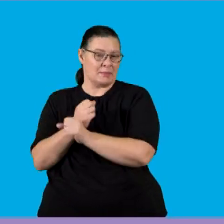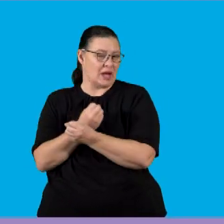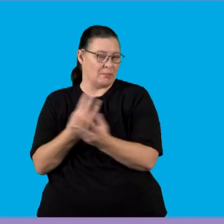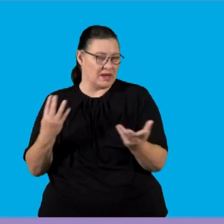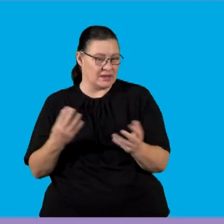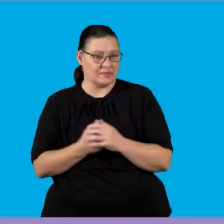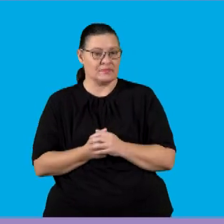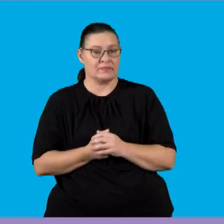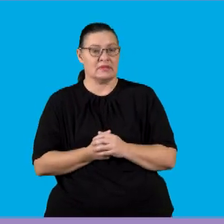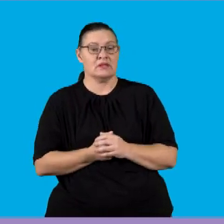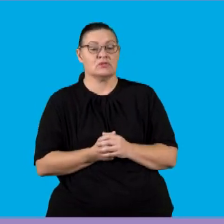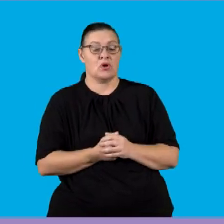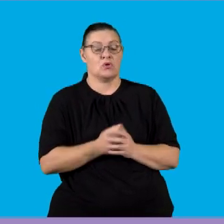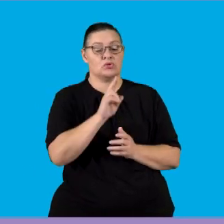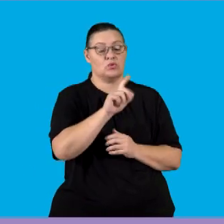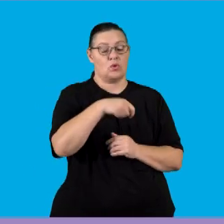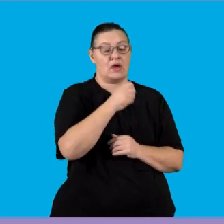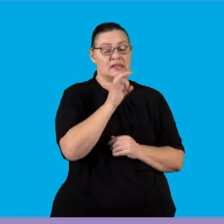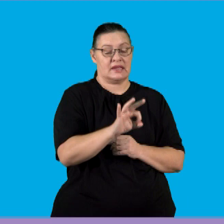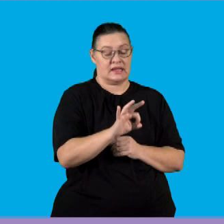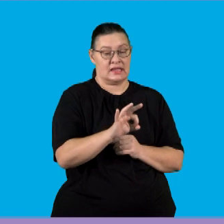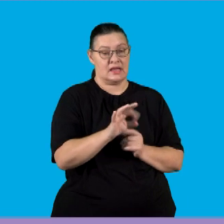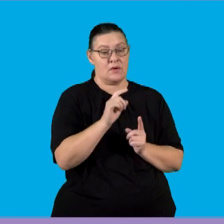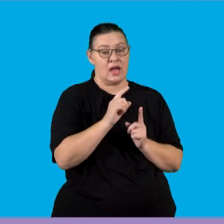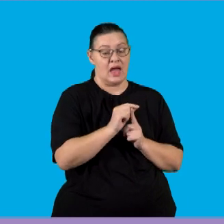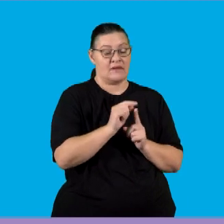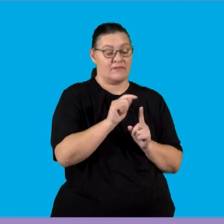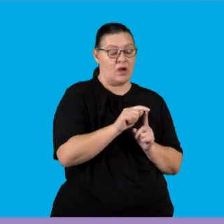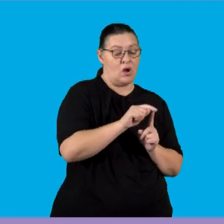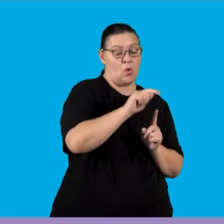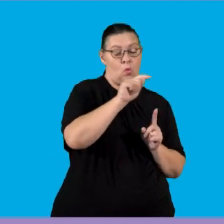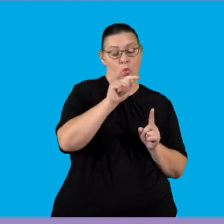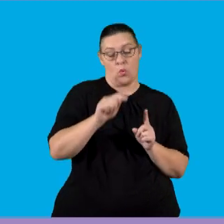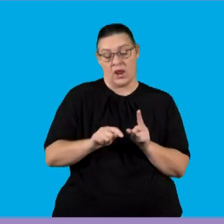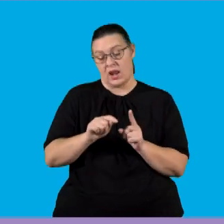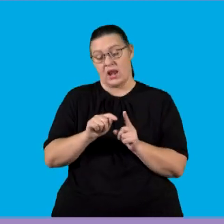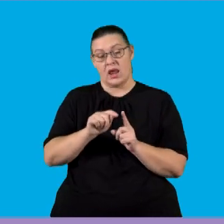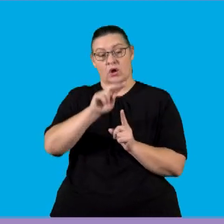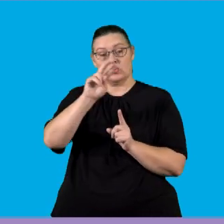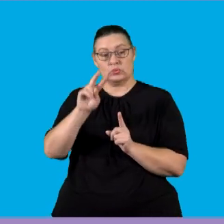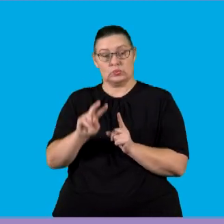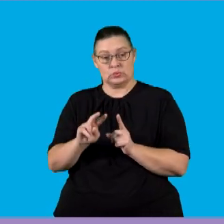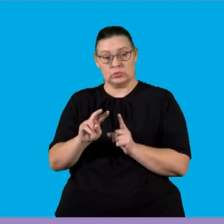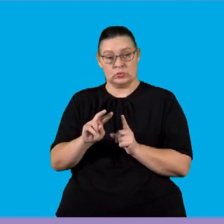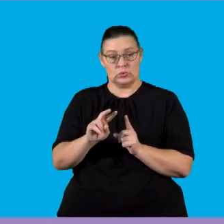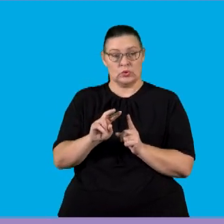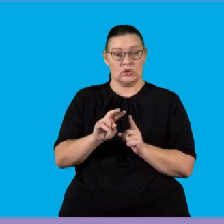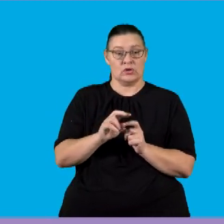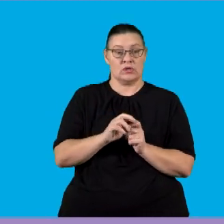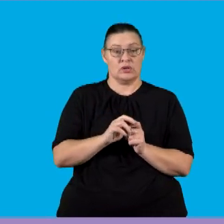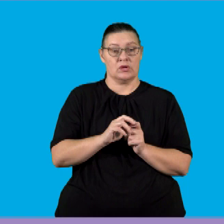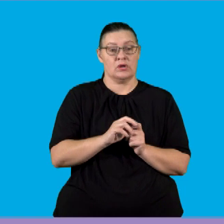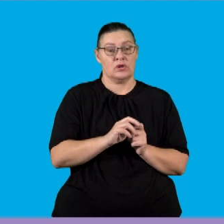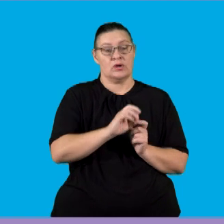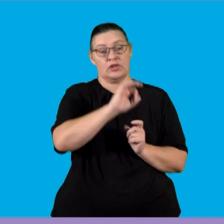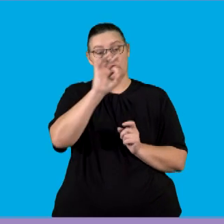to 23,000? So from 2,3, how many tens do we multiply to get to 23,000? So there's